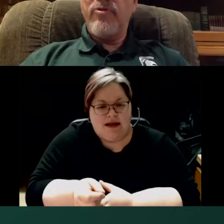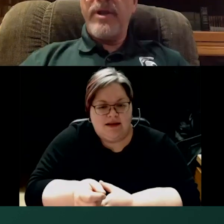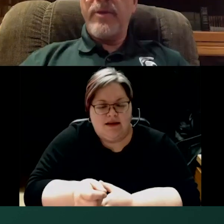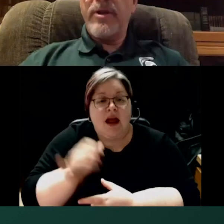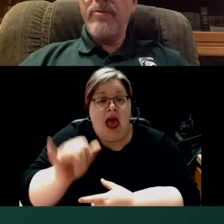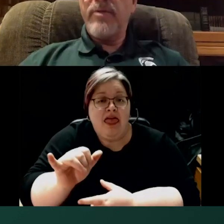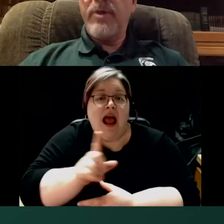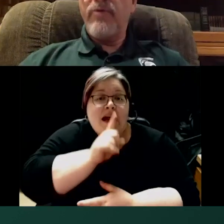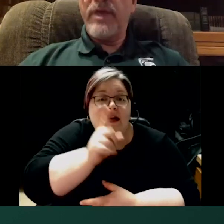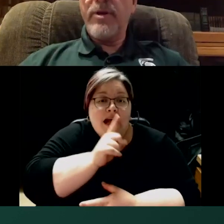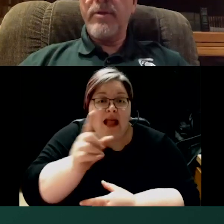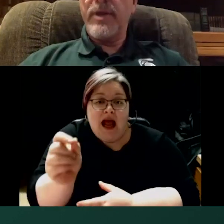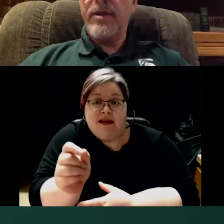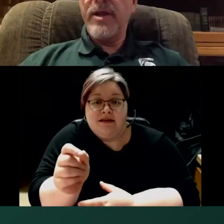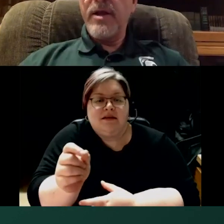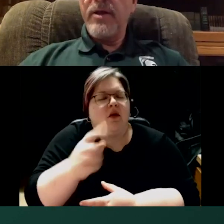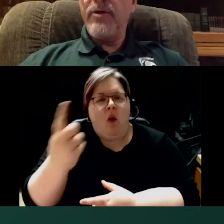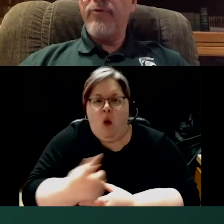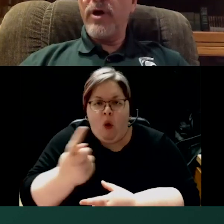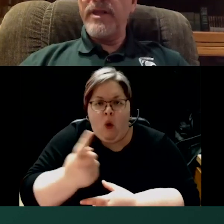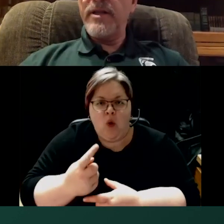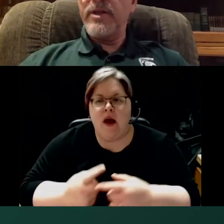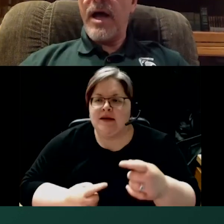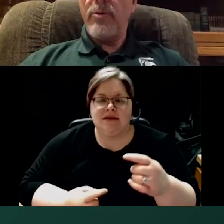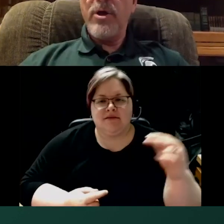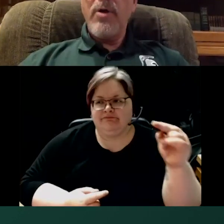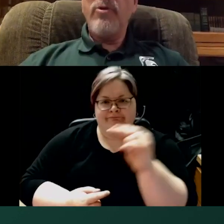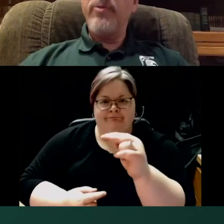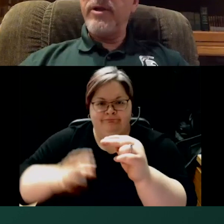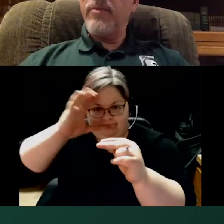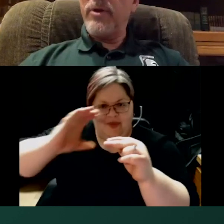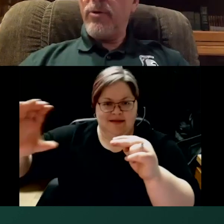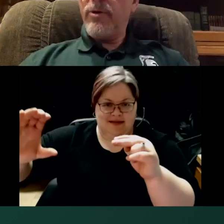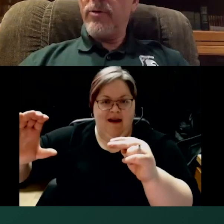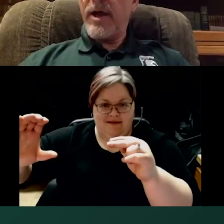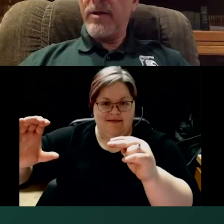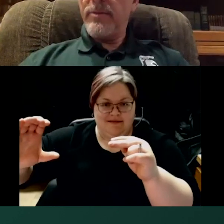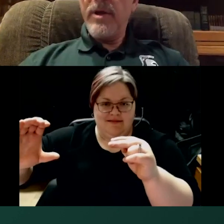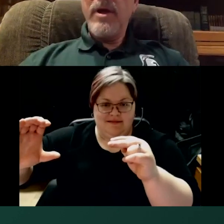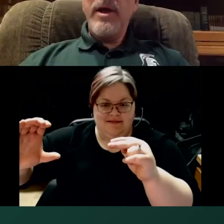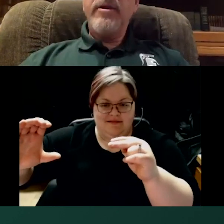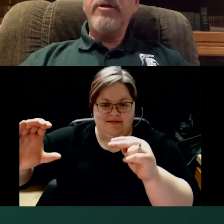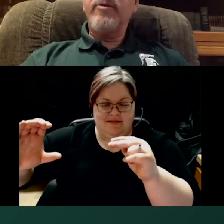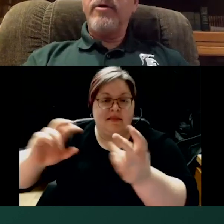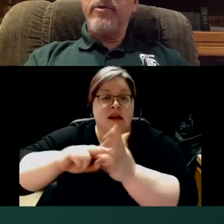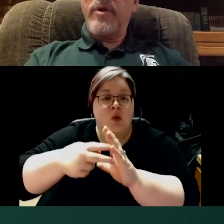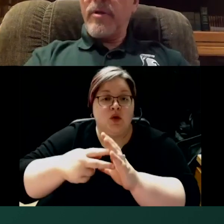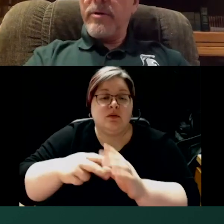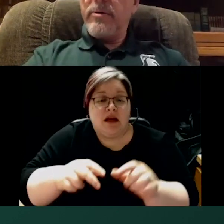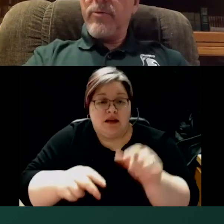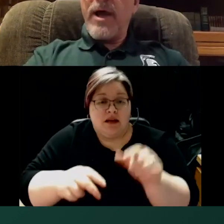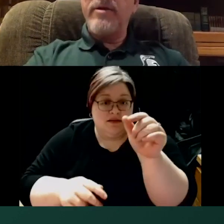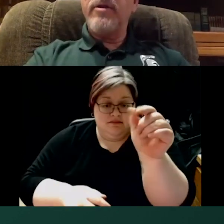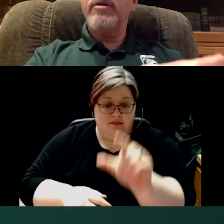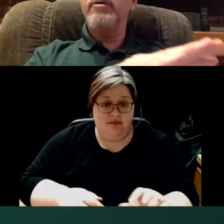sun, which means the sun must be over here someplace, therefore a little down, which means it's below the horizon. Since the